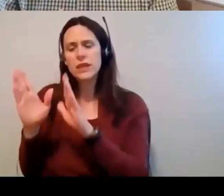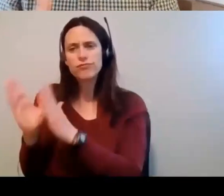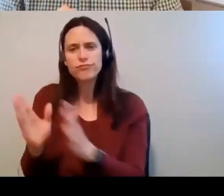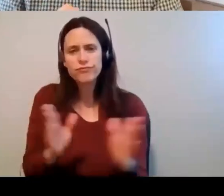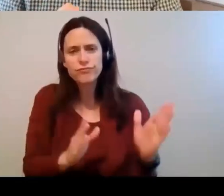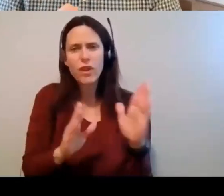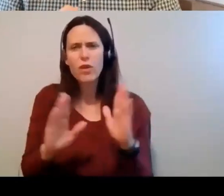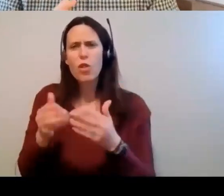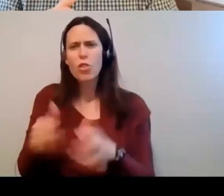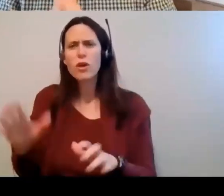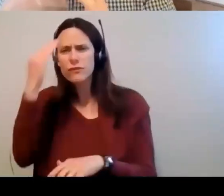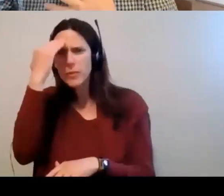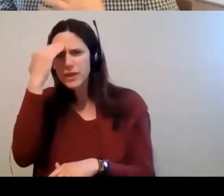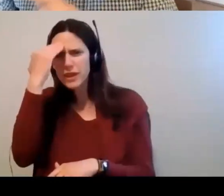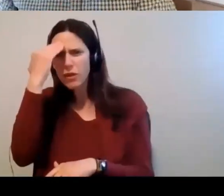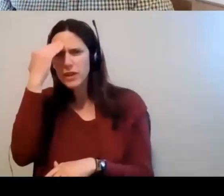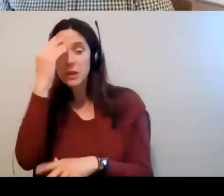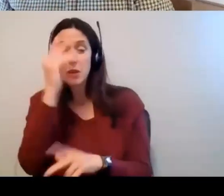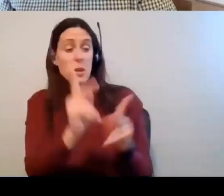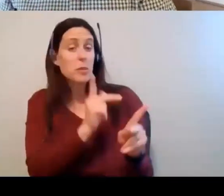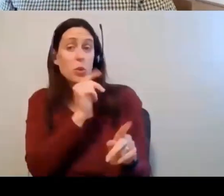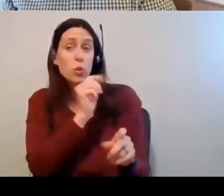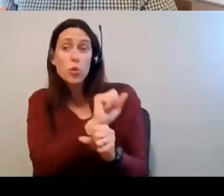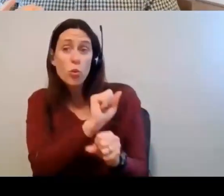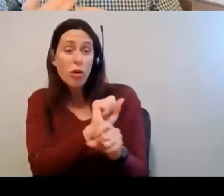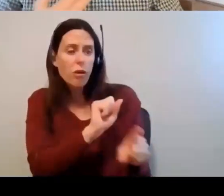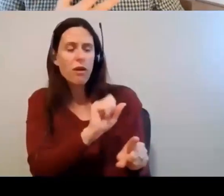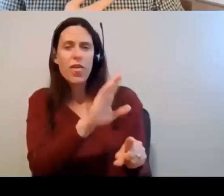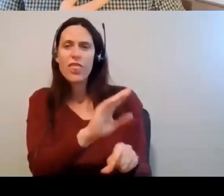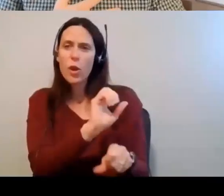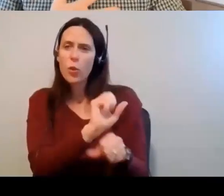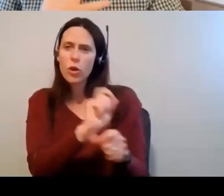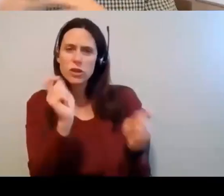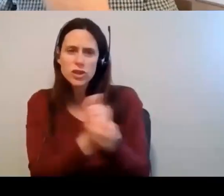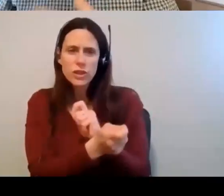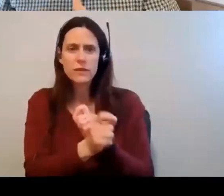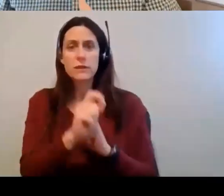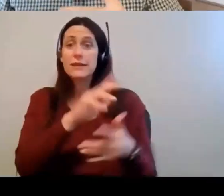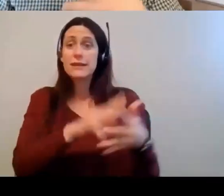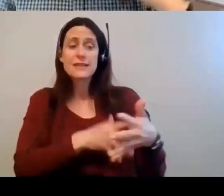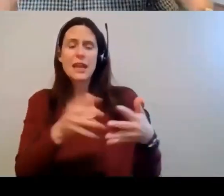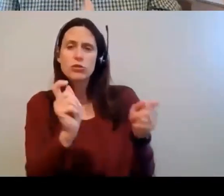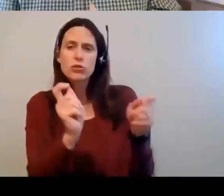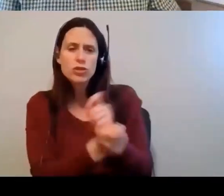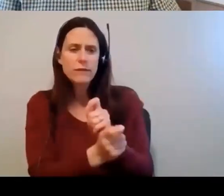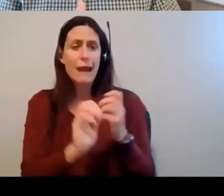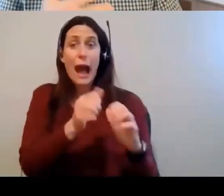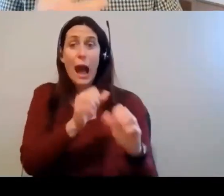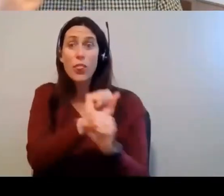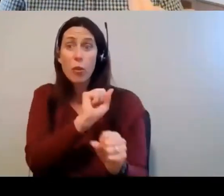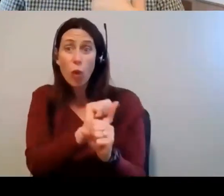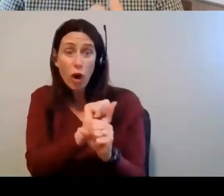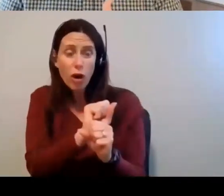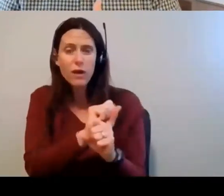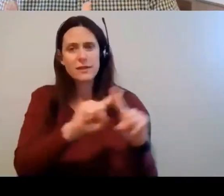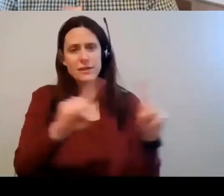work environment has shifted. Maybe they're required to do a different schedule. They're required to work in different ways with fewer people,